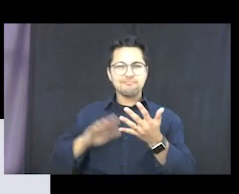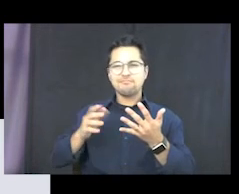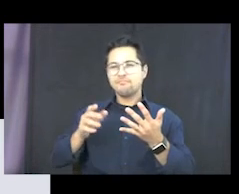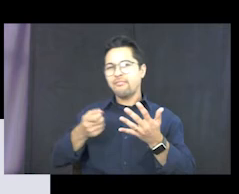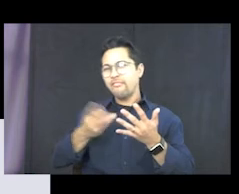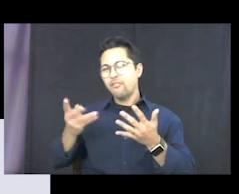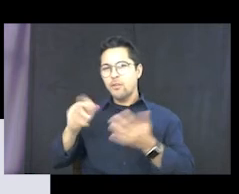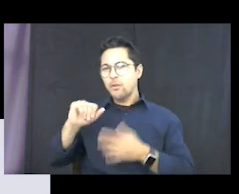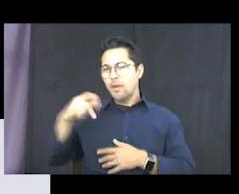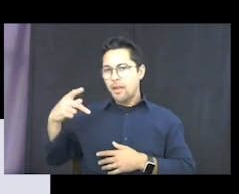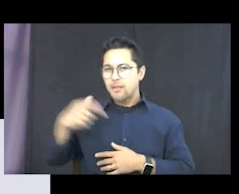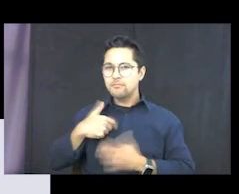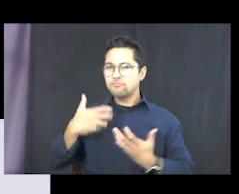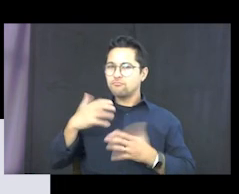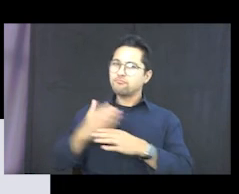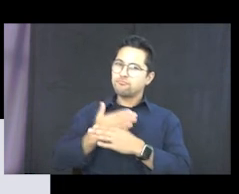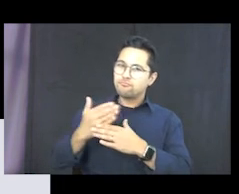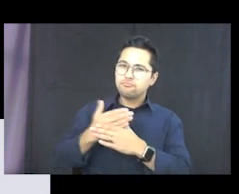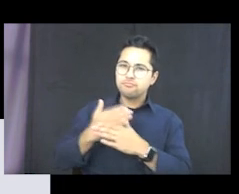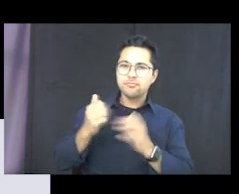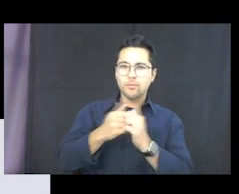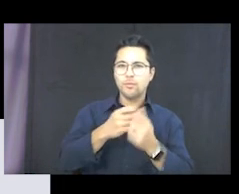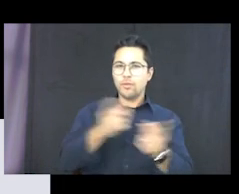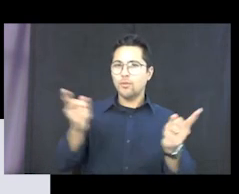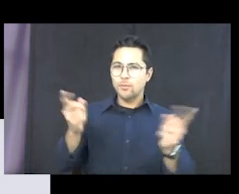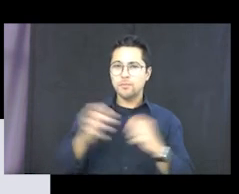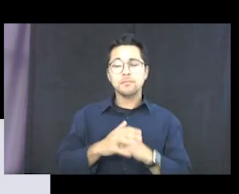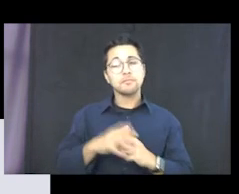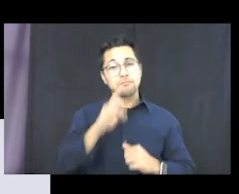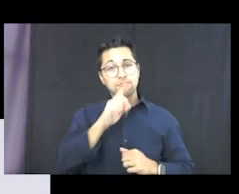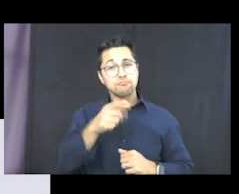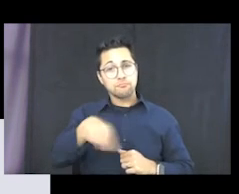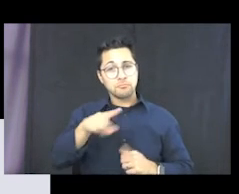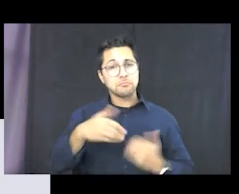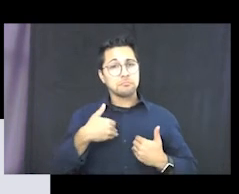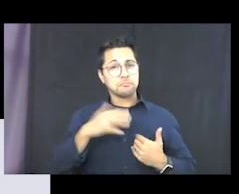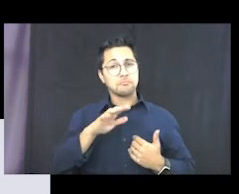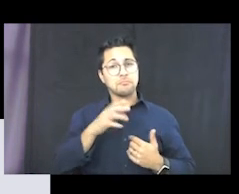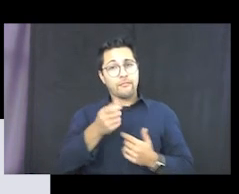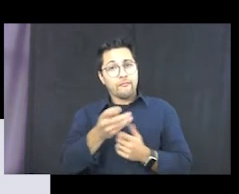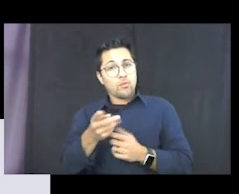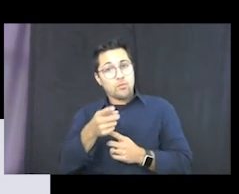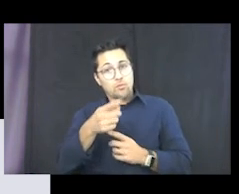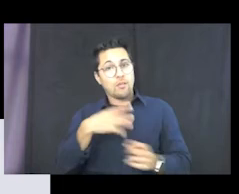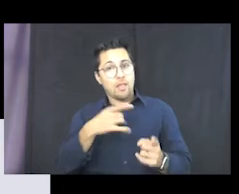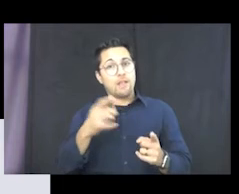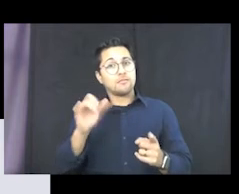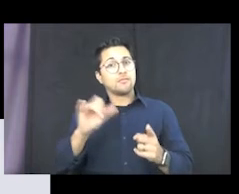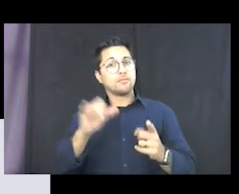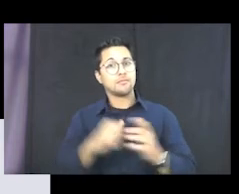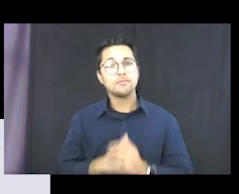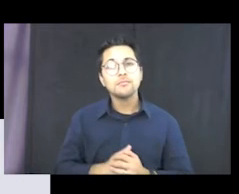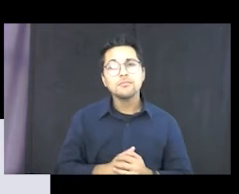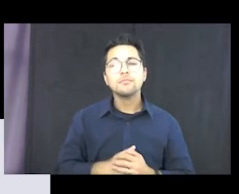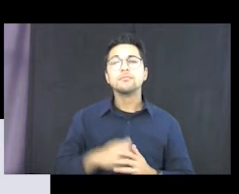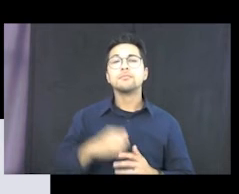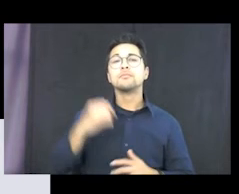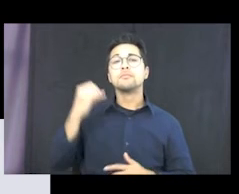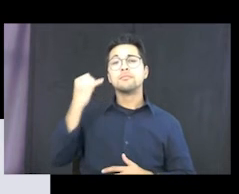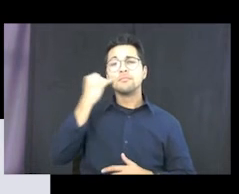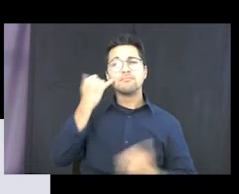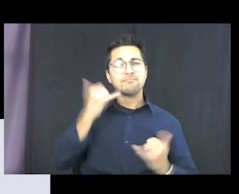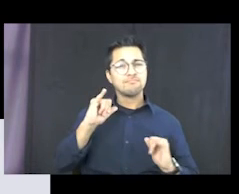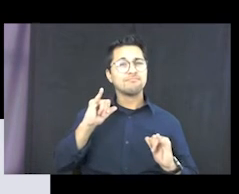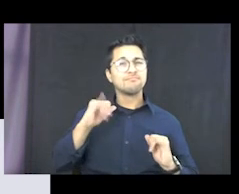apps that I wanted to share with you in these categories. I'm sure you have a few of your own as well. But if you're still